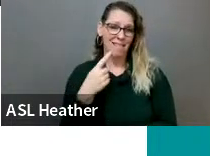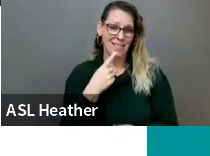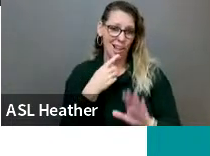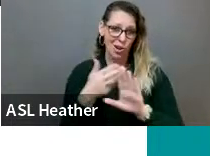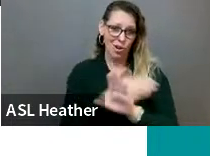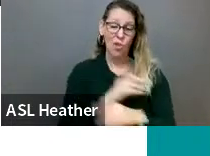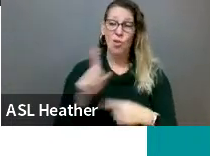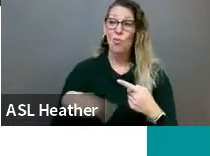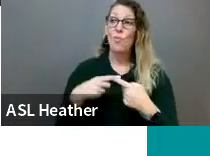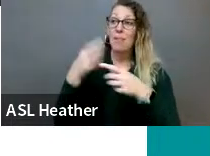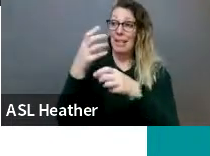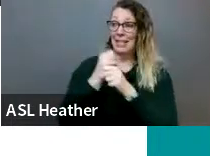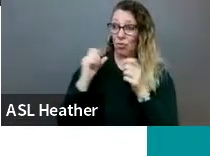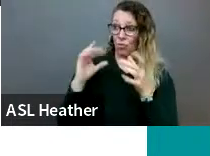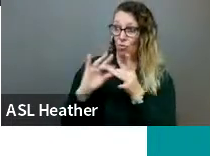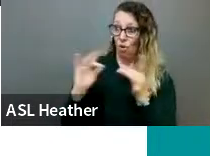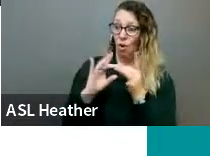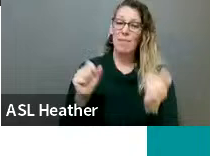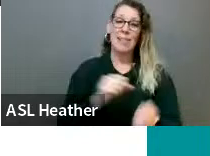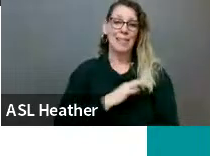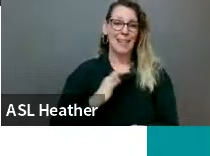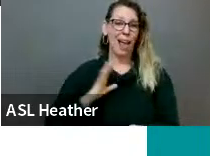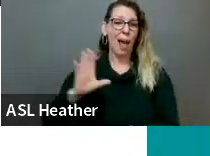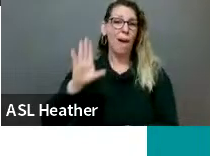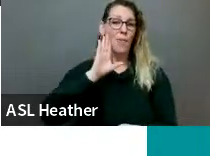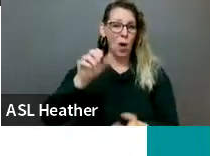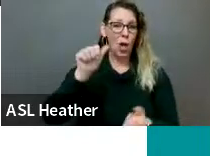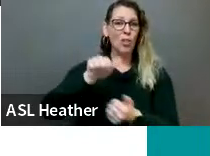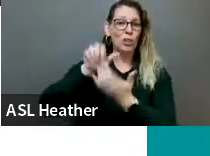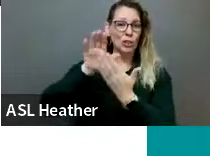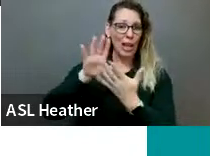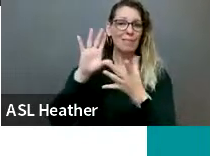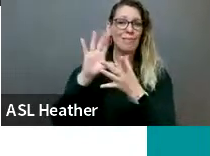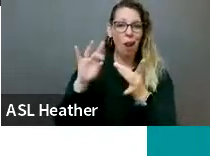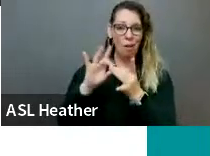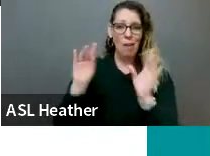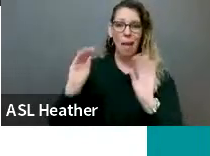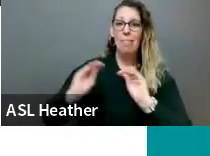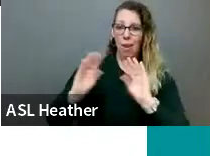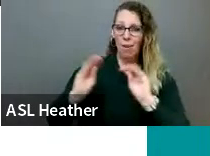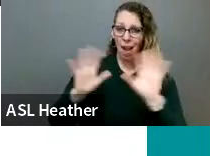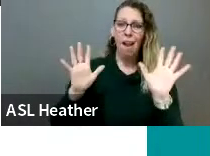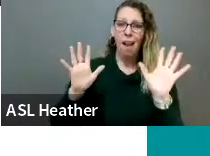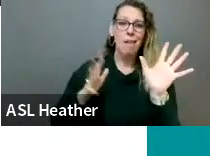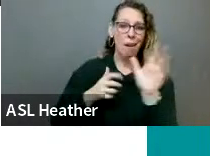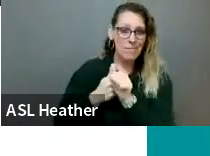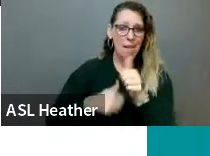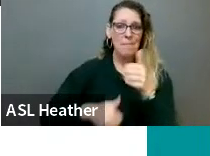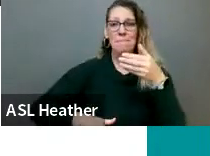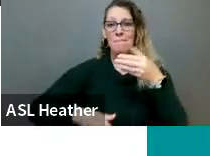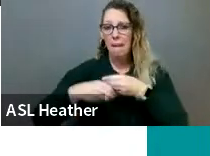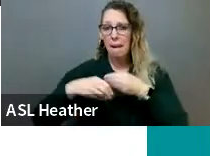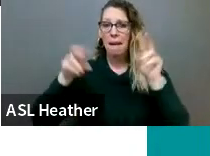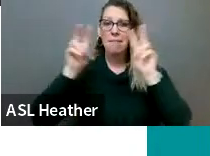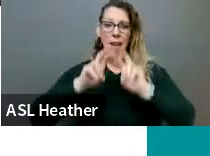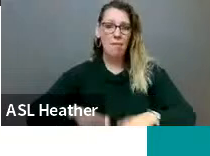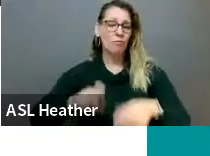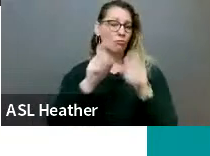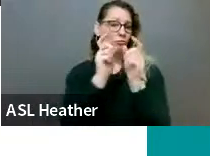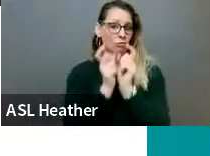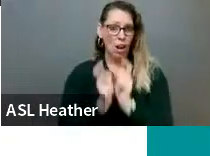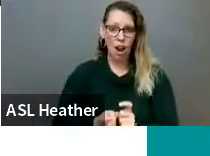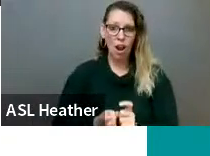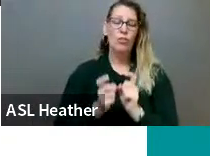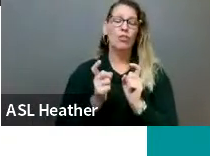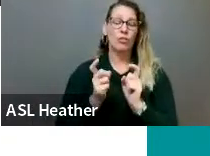once we receive those comments, staff are going to work to address the comments and to clarify, update, add analysis, and change elements